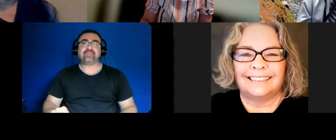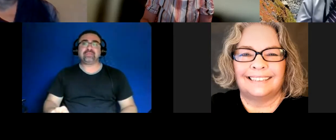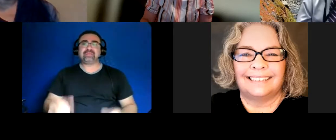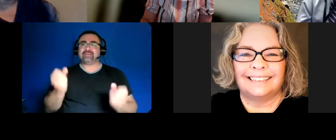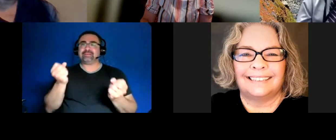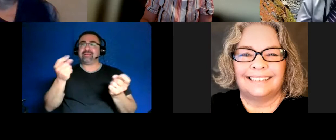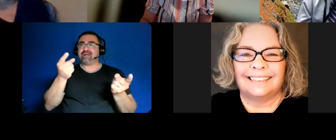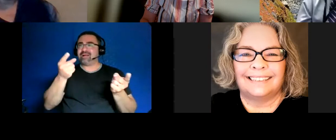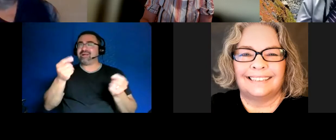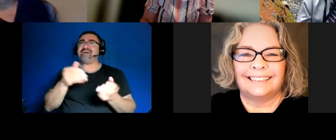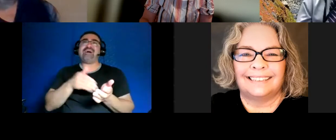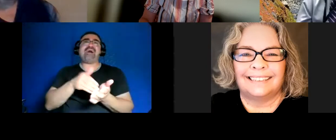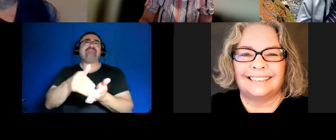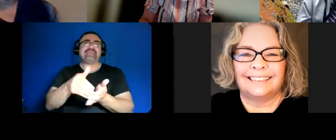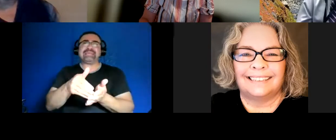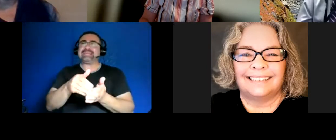just defies logic.